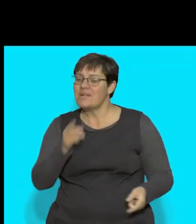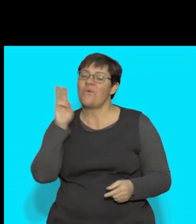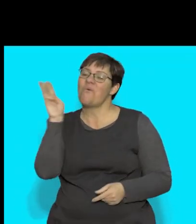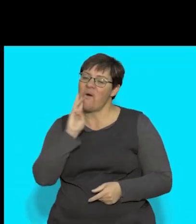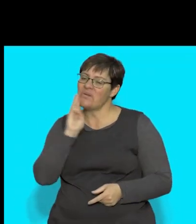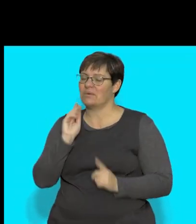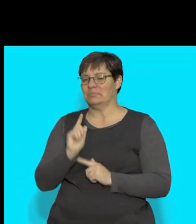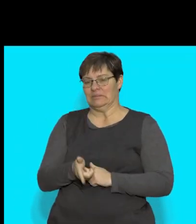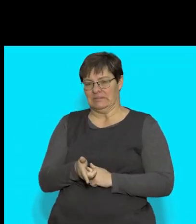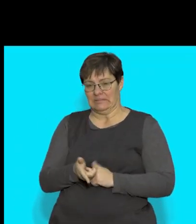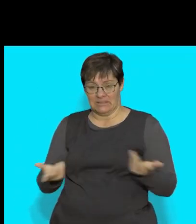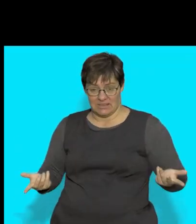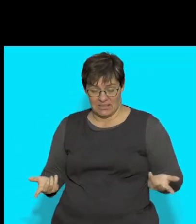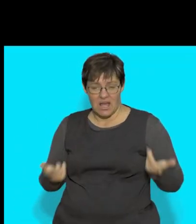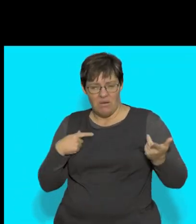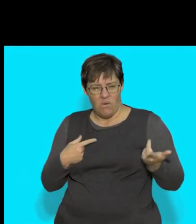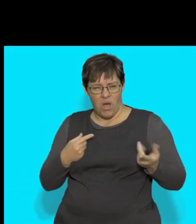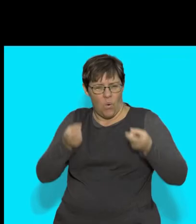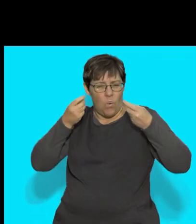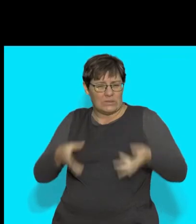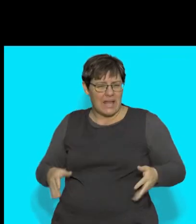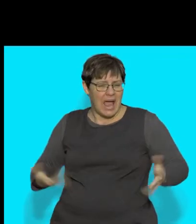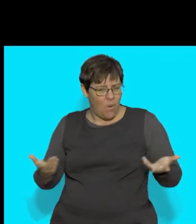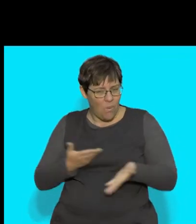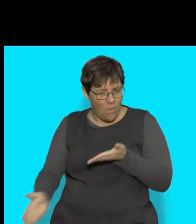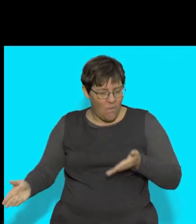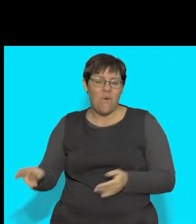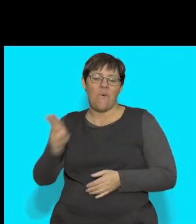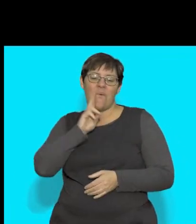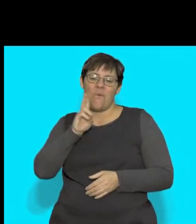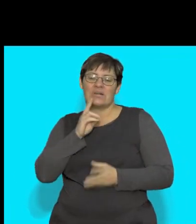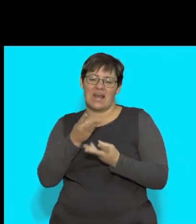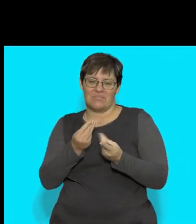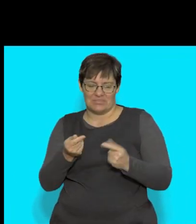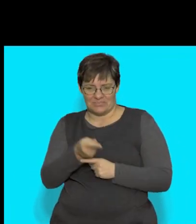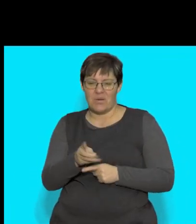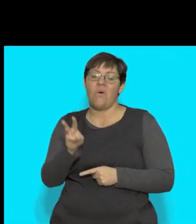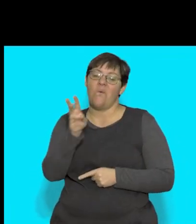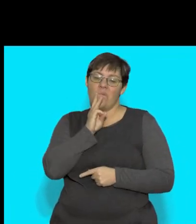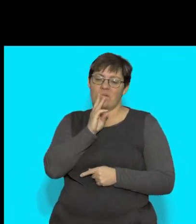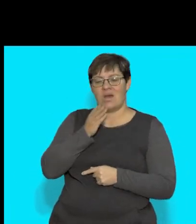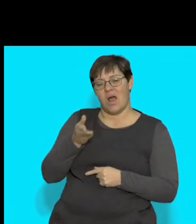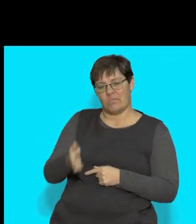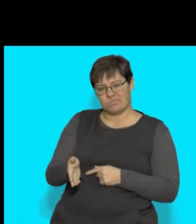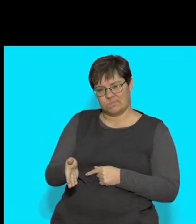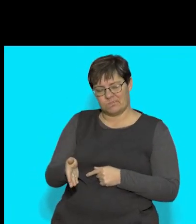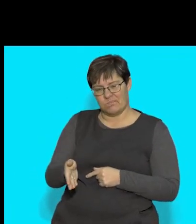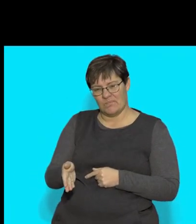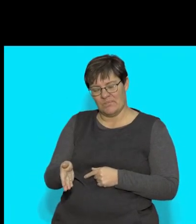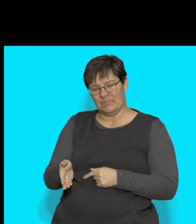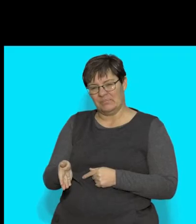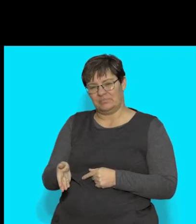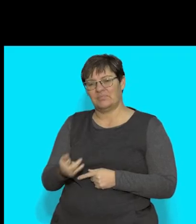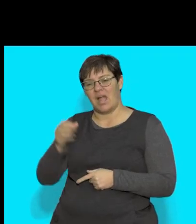is water. And how do we get rid of this waste? We make sure that there is some water in